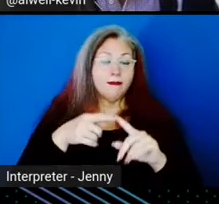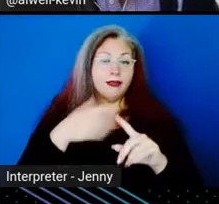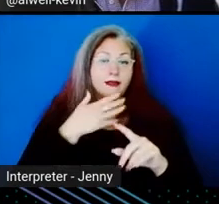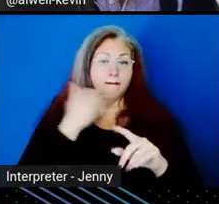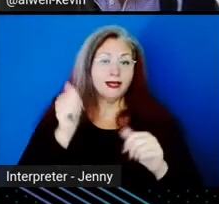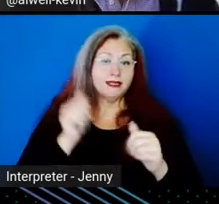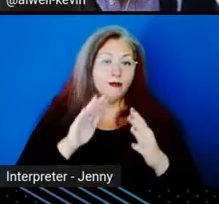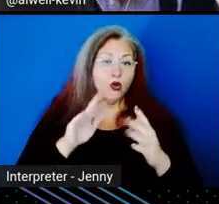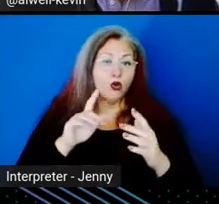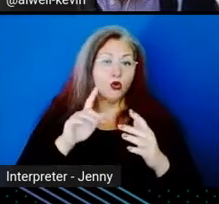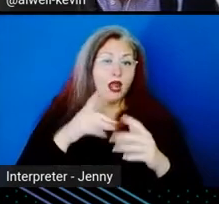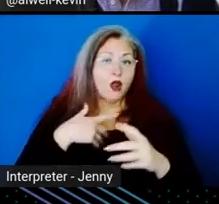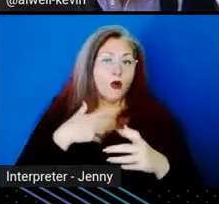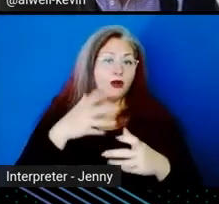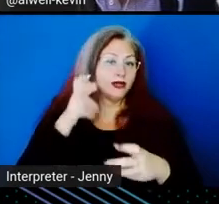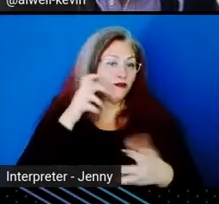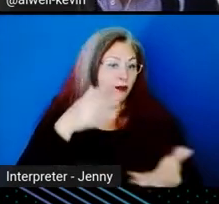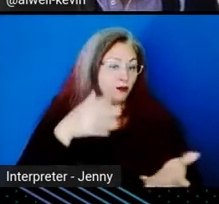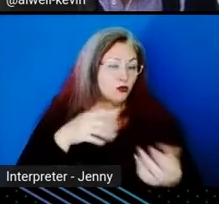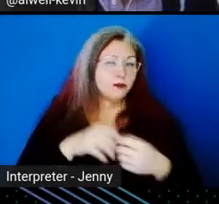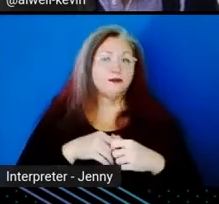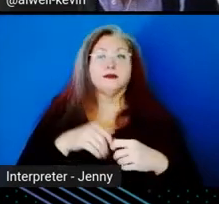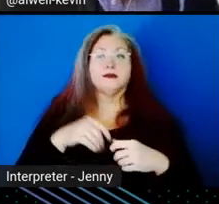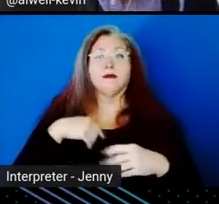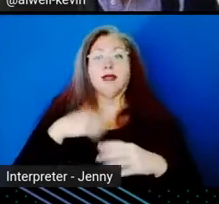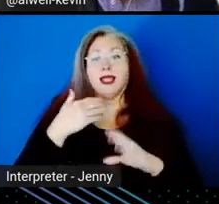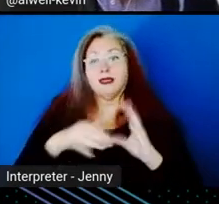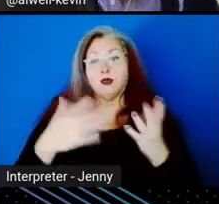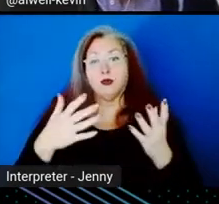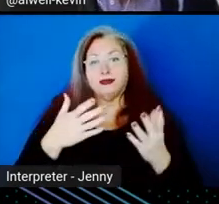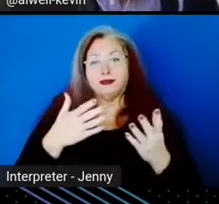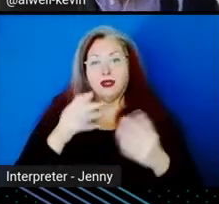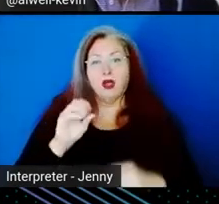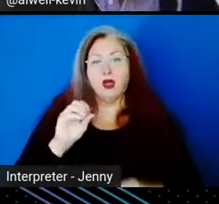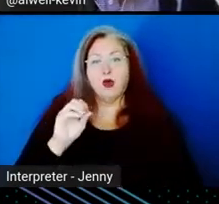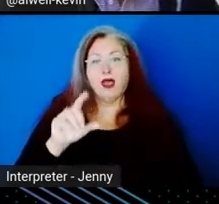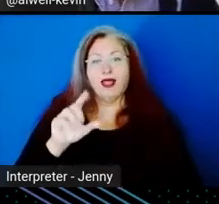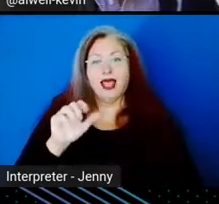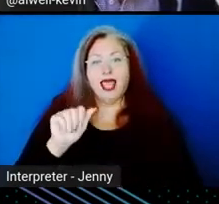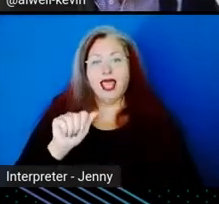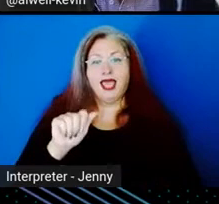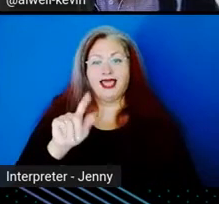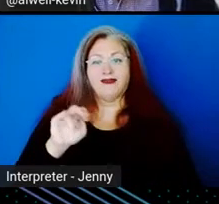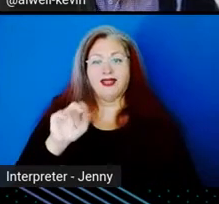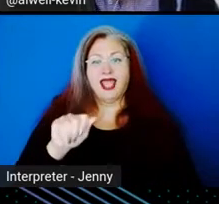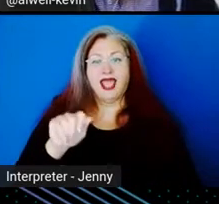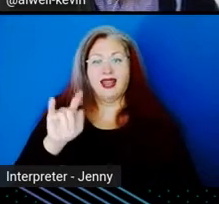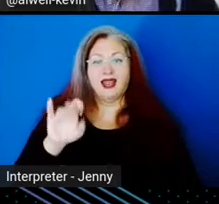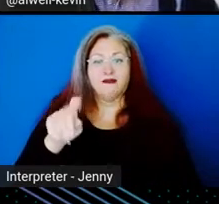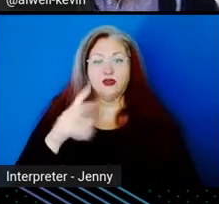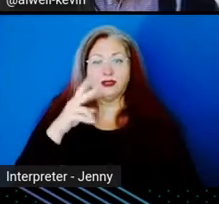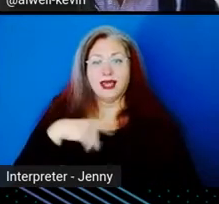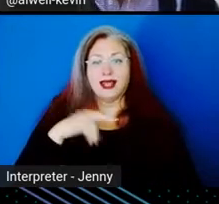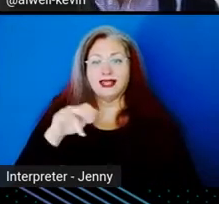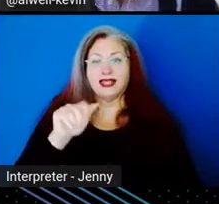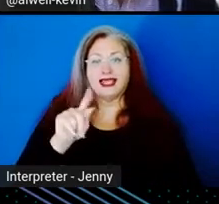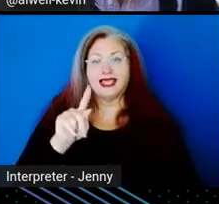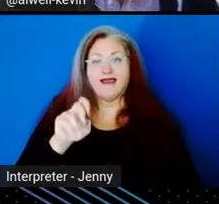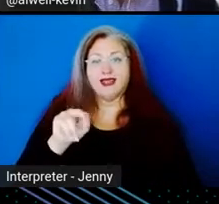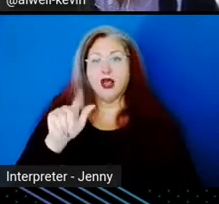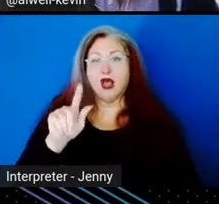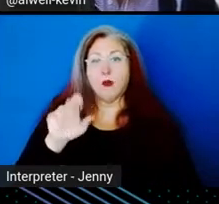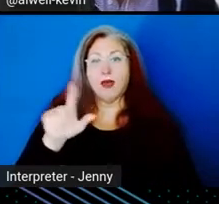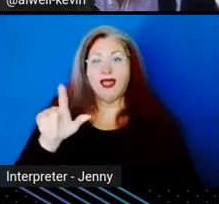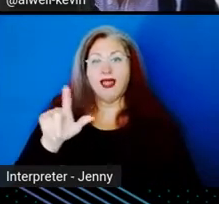mode of implementation. I'd love to hear from you. My email is allwell-kevin@github.com, or you can find me on LinkedIn, Kevin Allwell, if